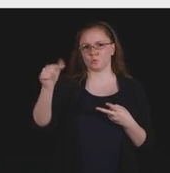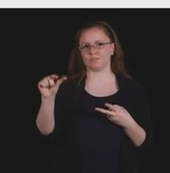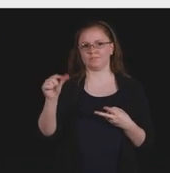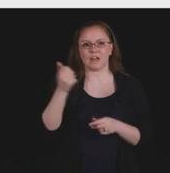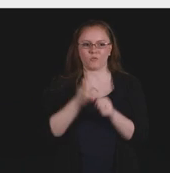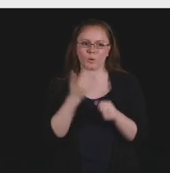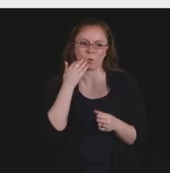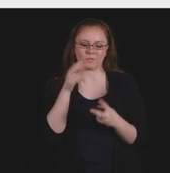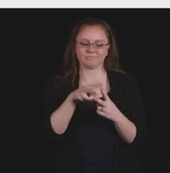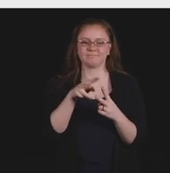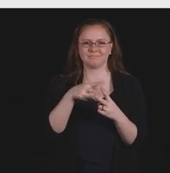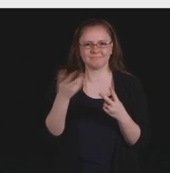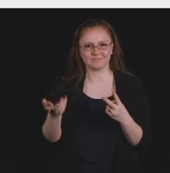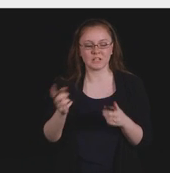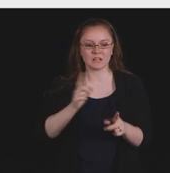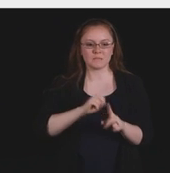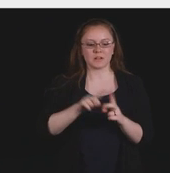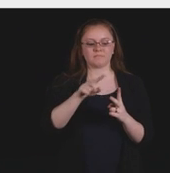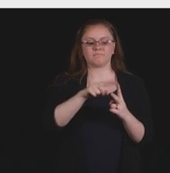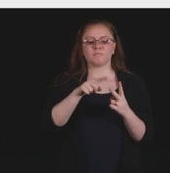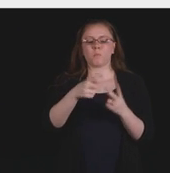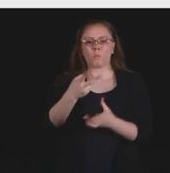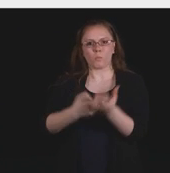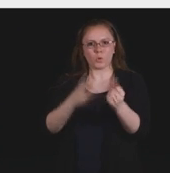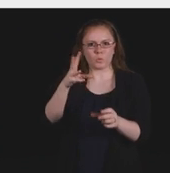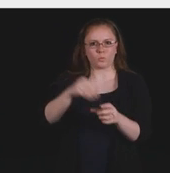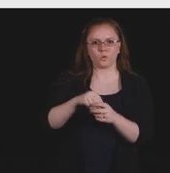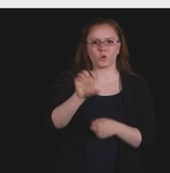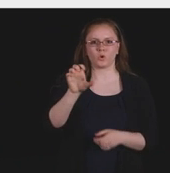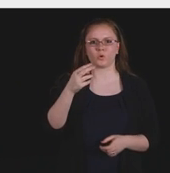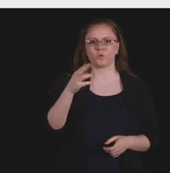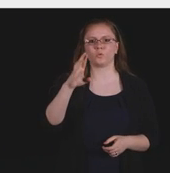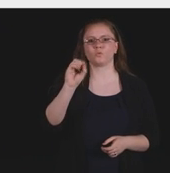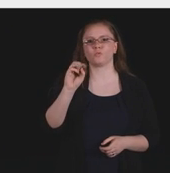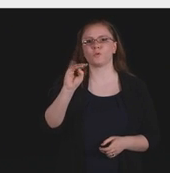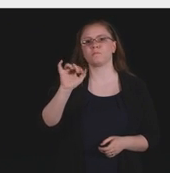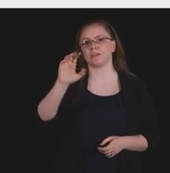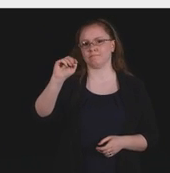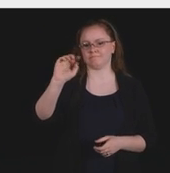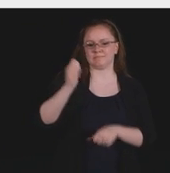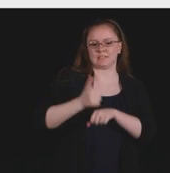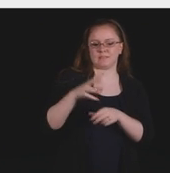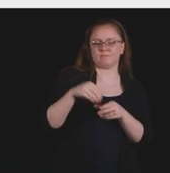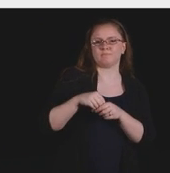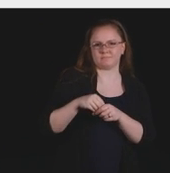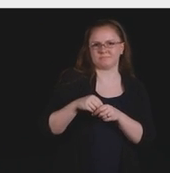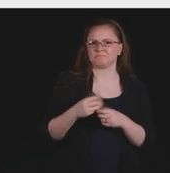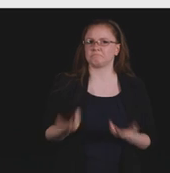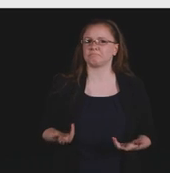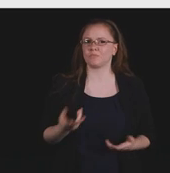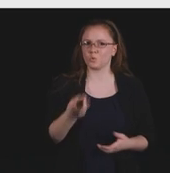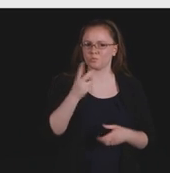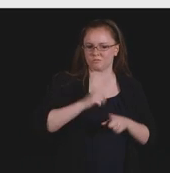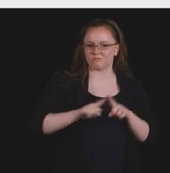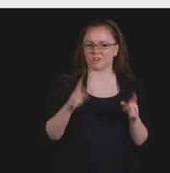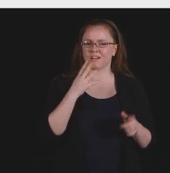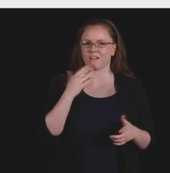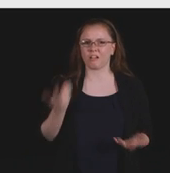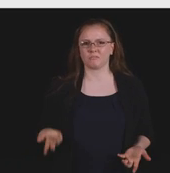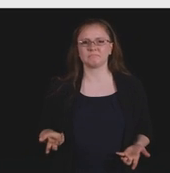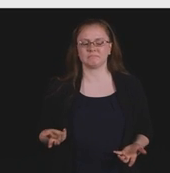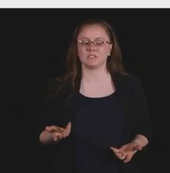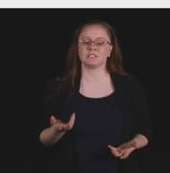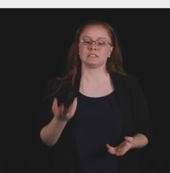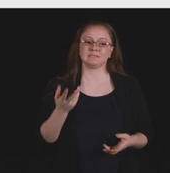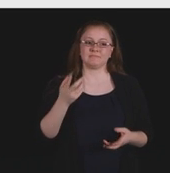have chromium as the chromophore. But give different colors. So it is very difficult to predict the color of the